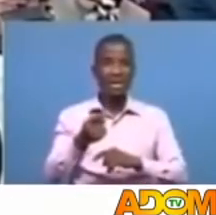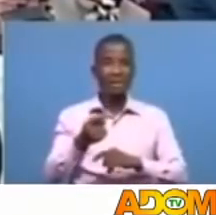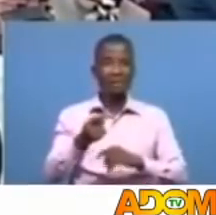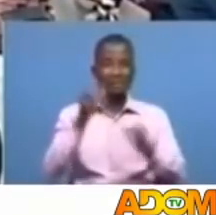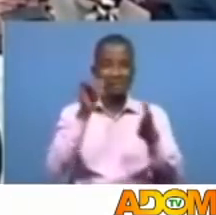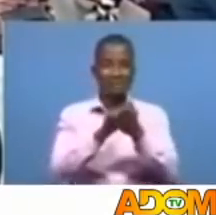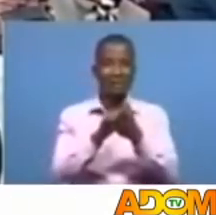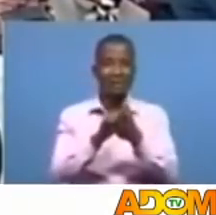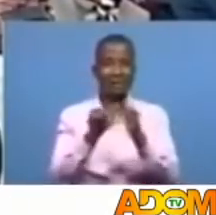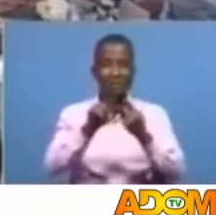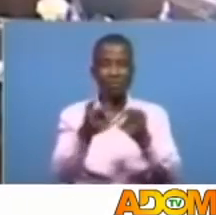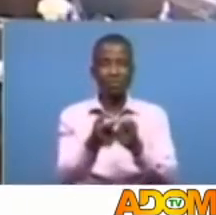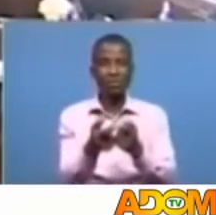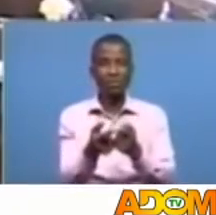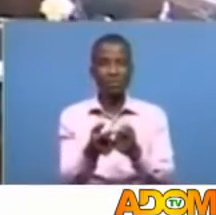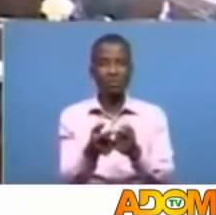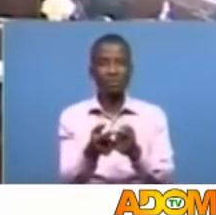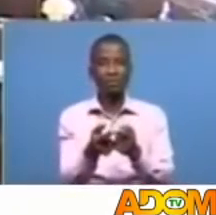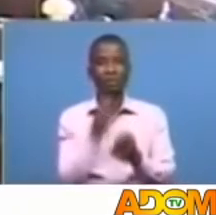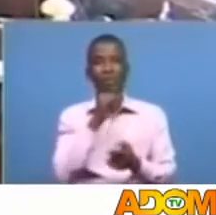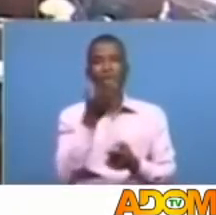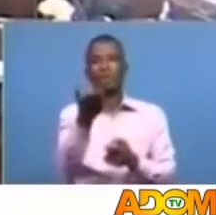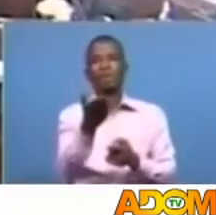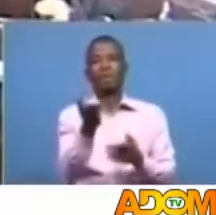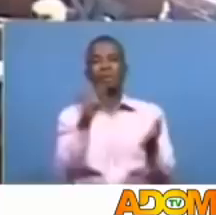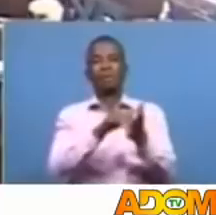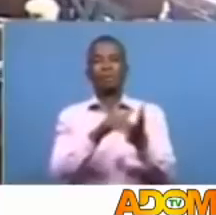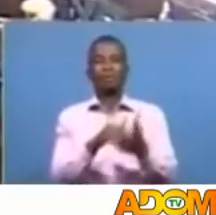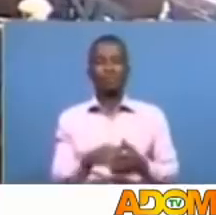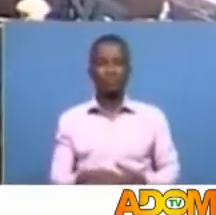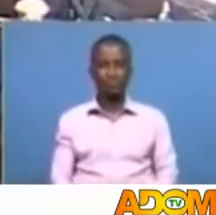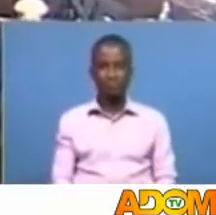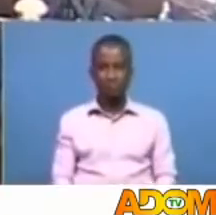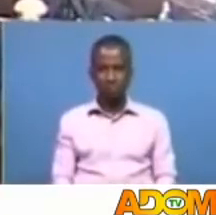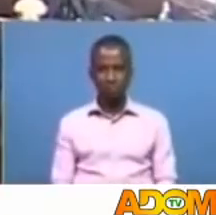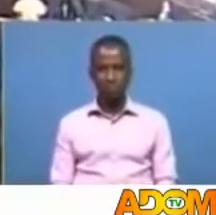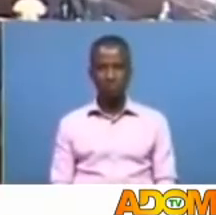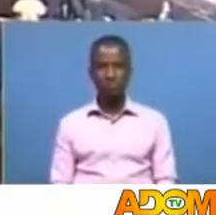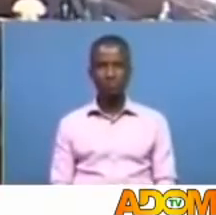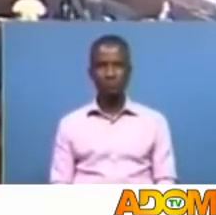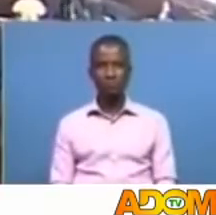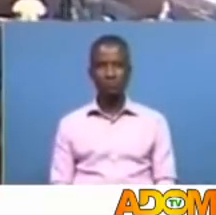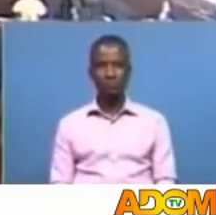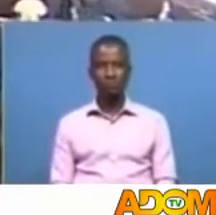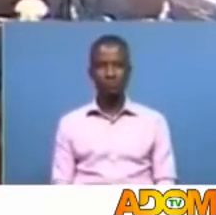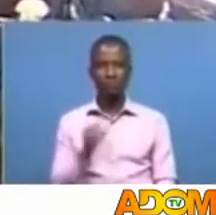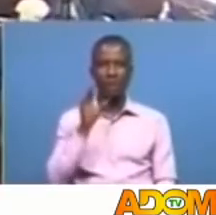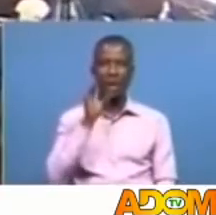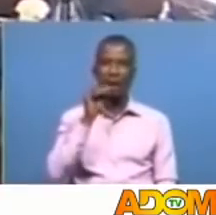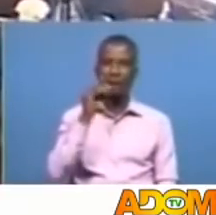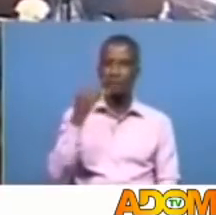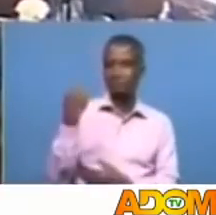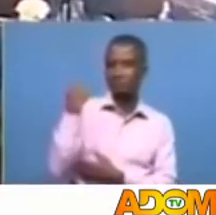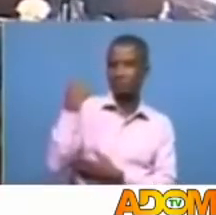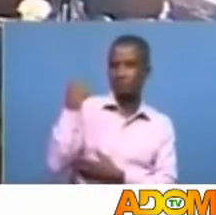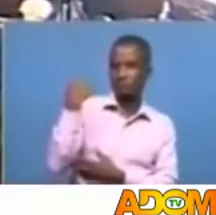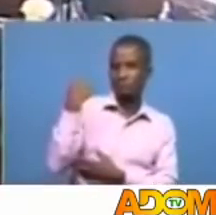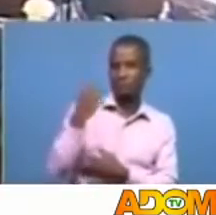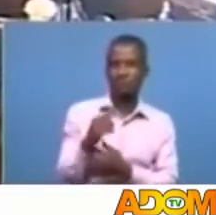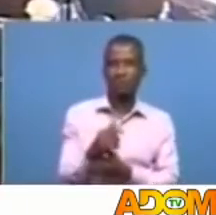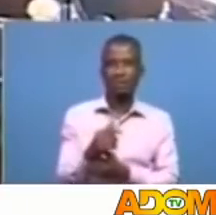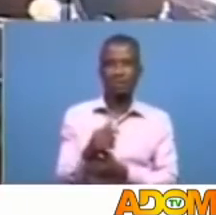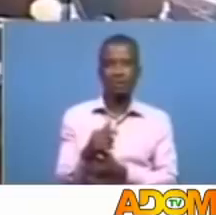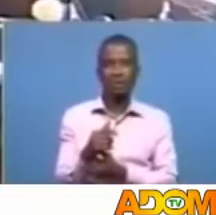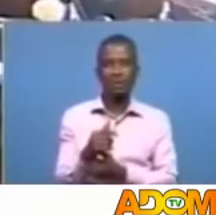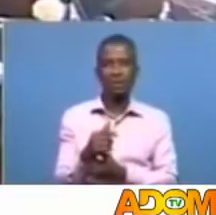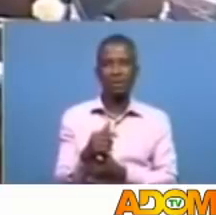That bridge is no longer there. When you said that you had closed your case and you meant it, nothing